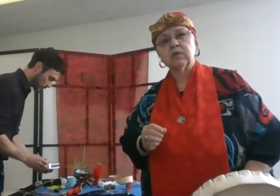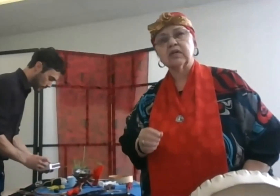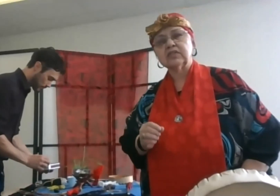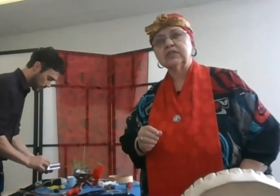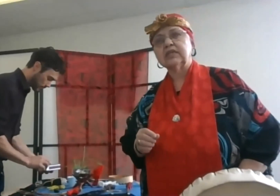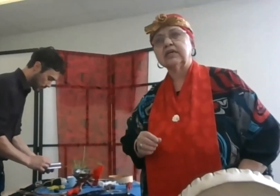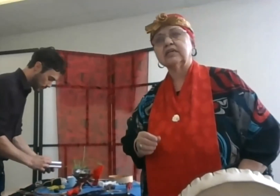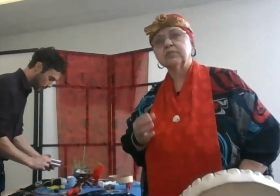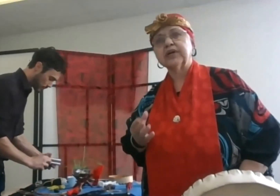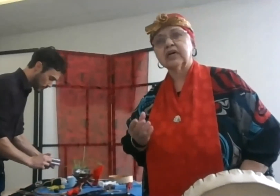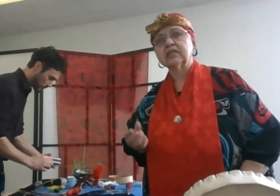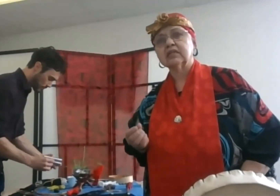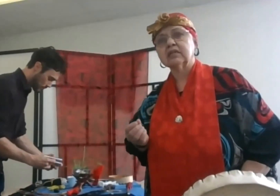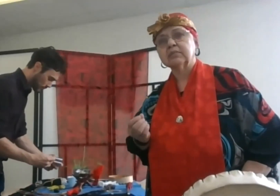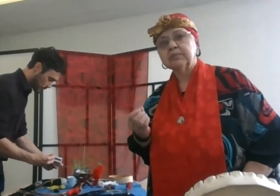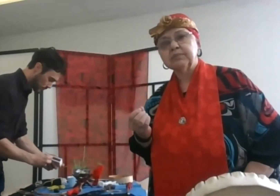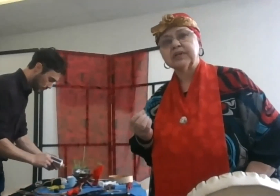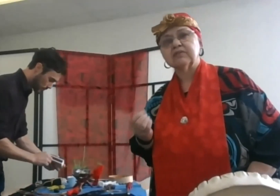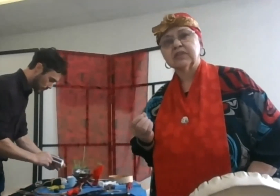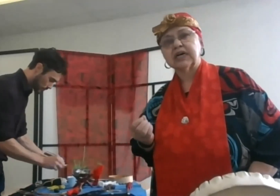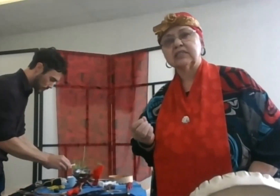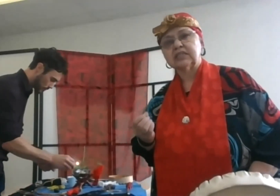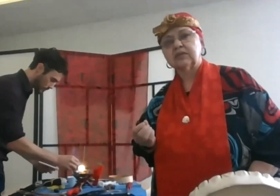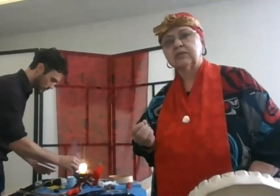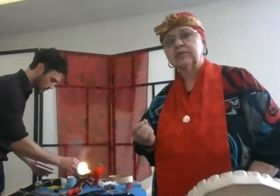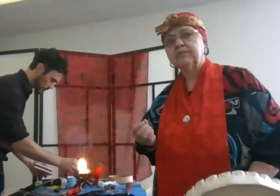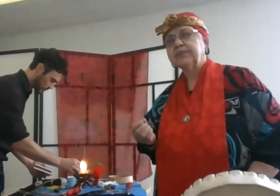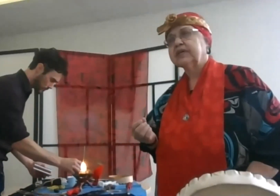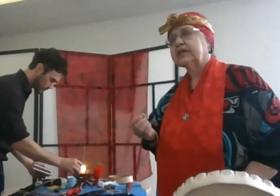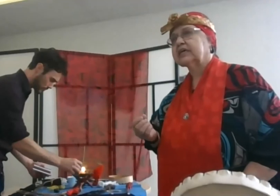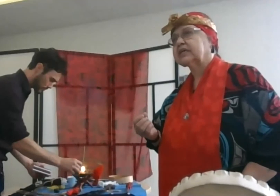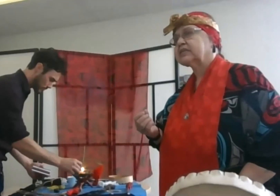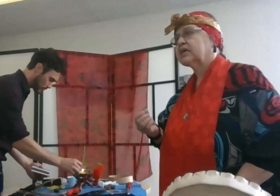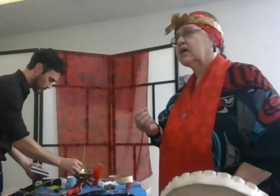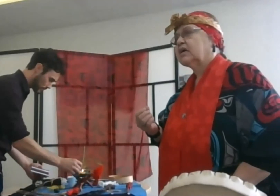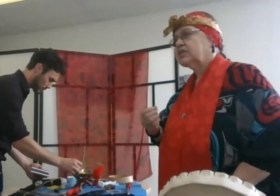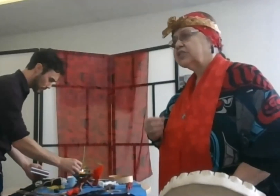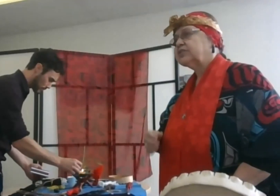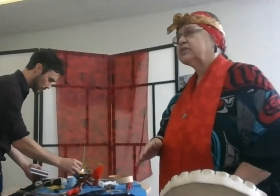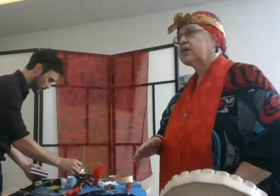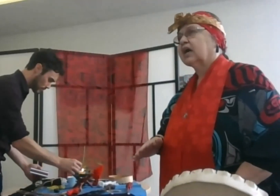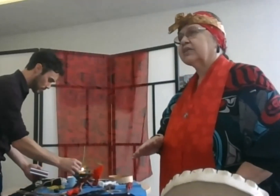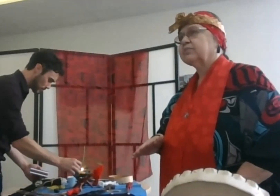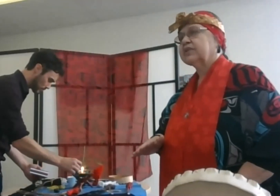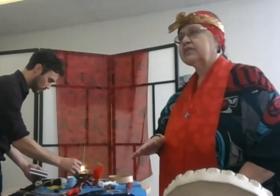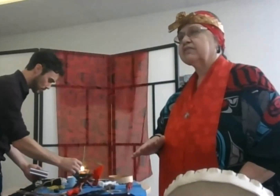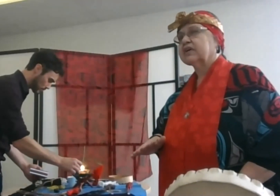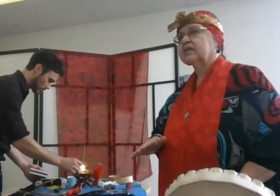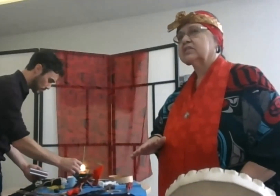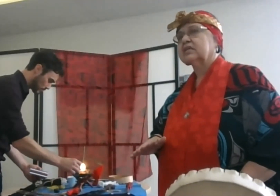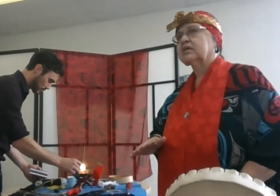what we want to do today, is bring a little bit of light to you. And I